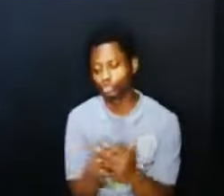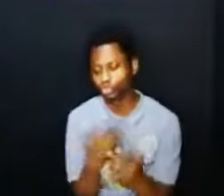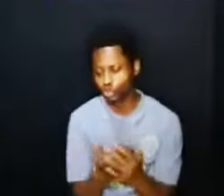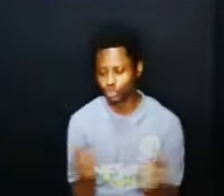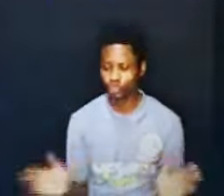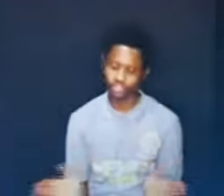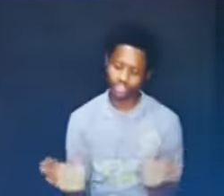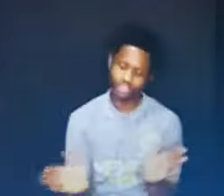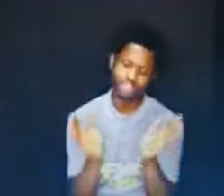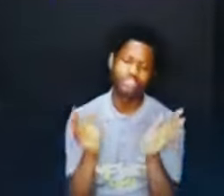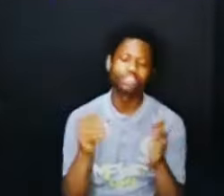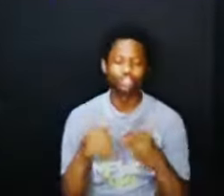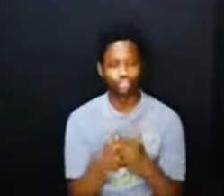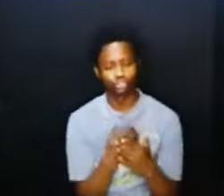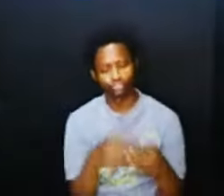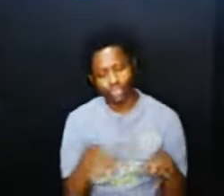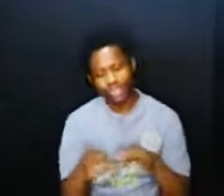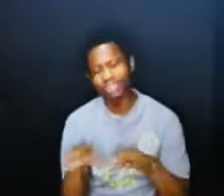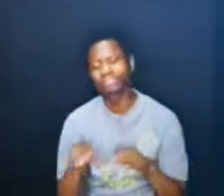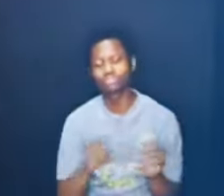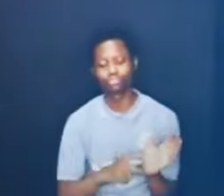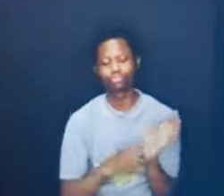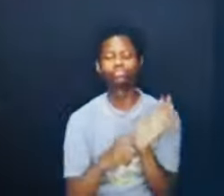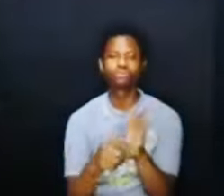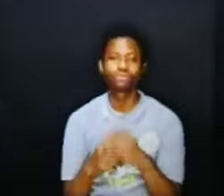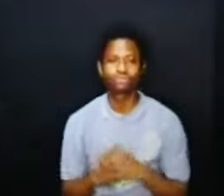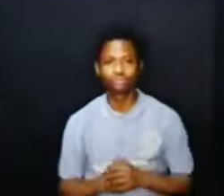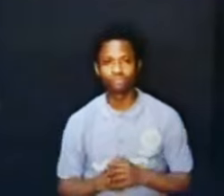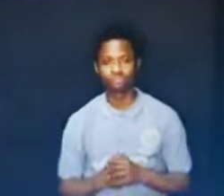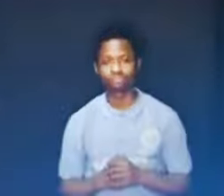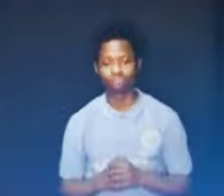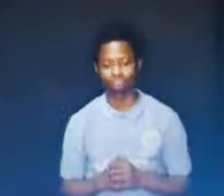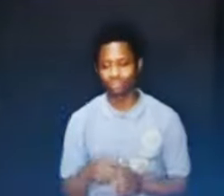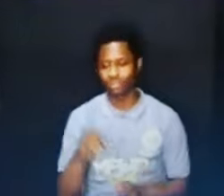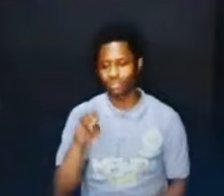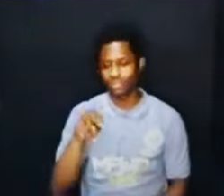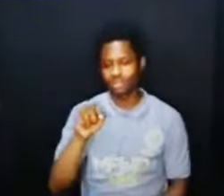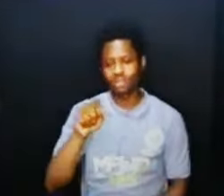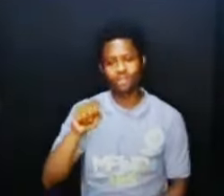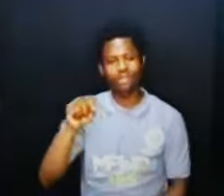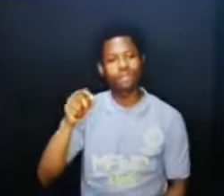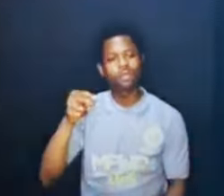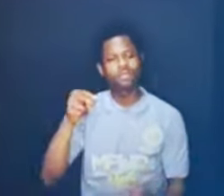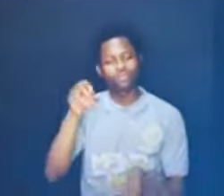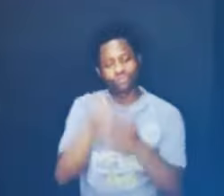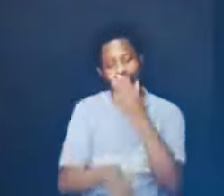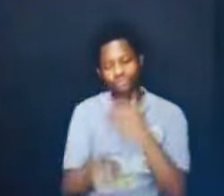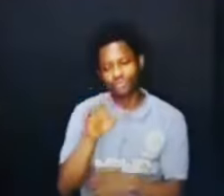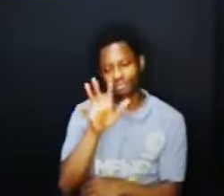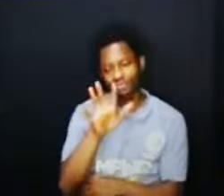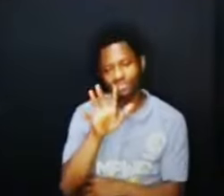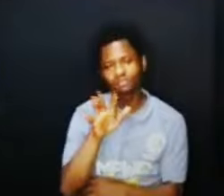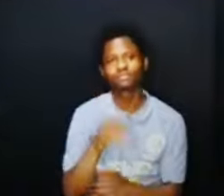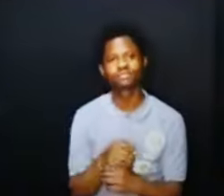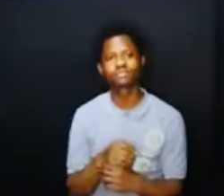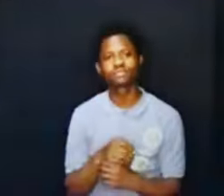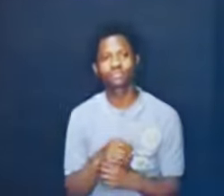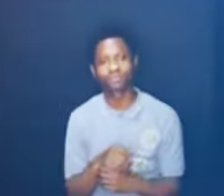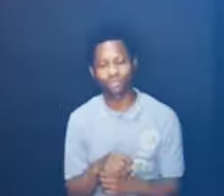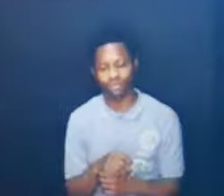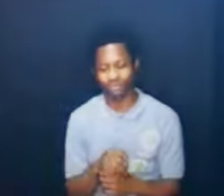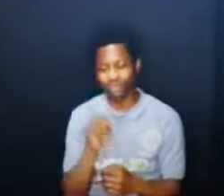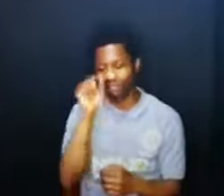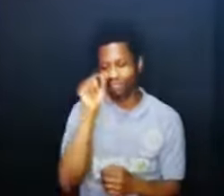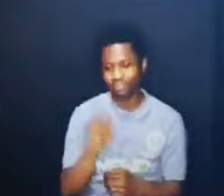Now Matthew chapter 5. So from verse 21